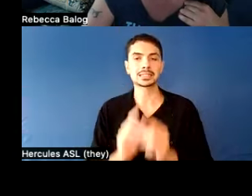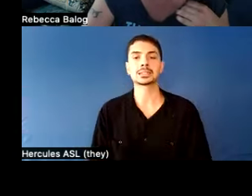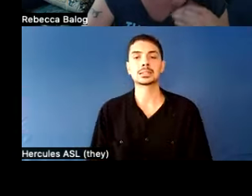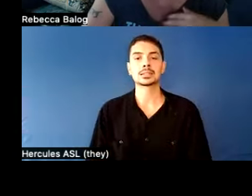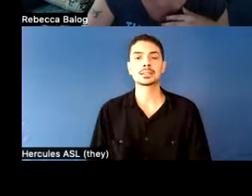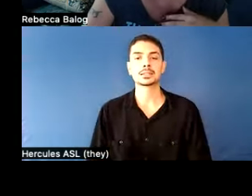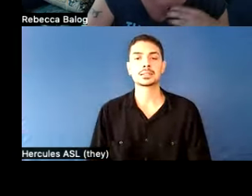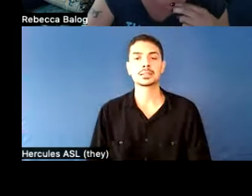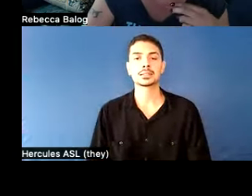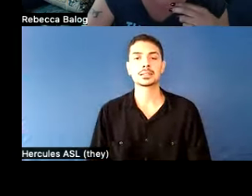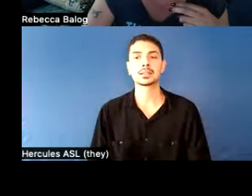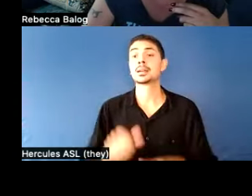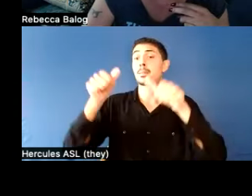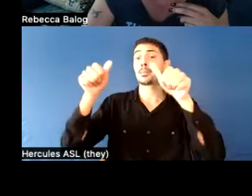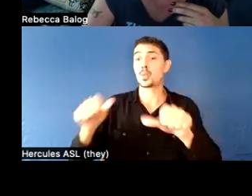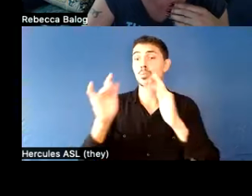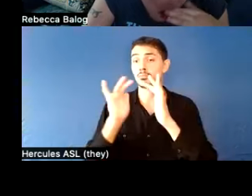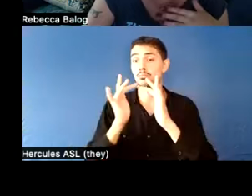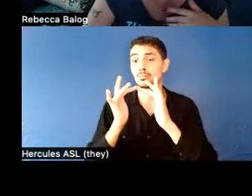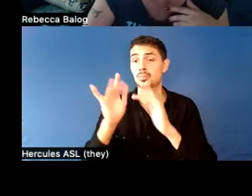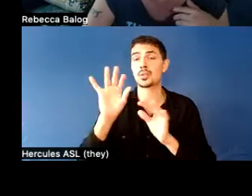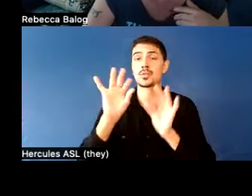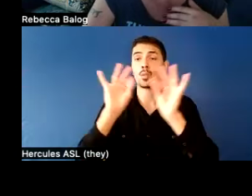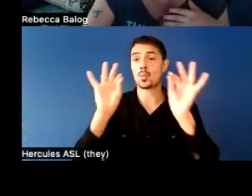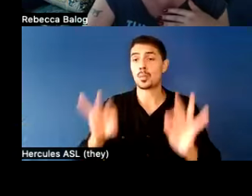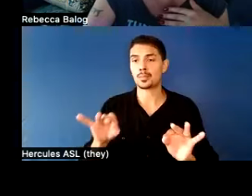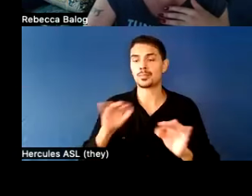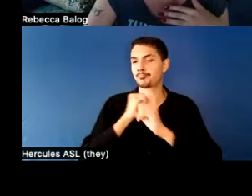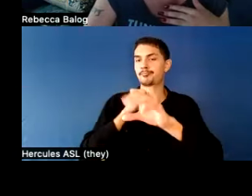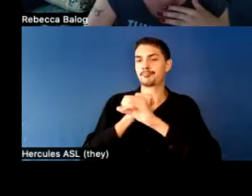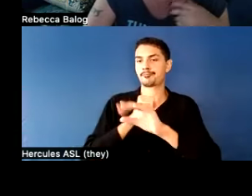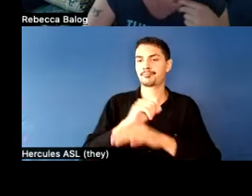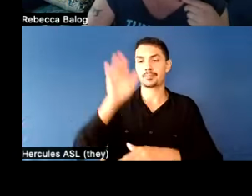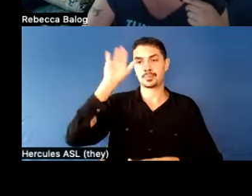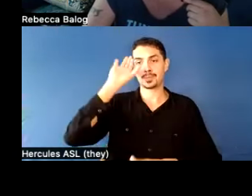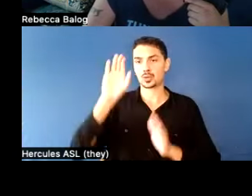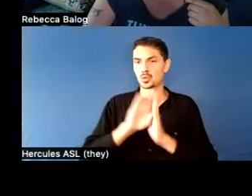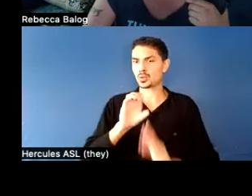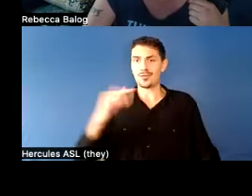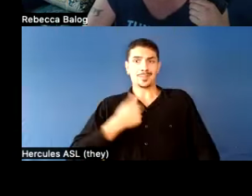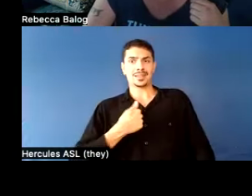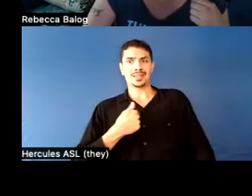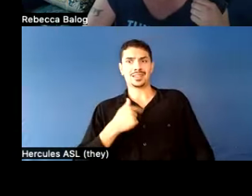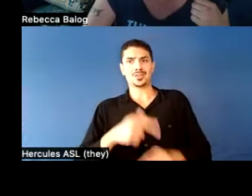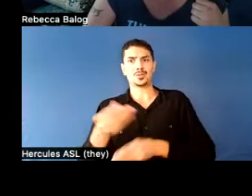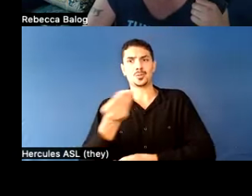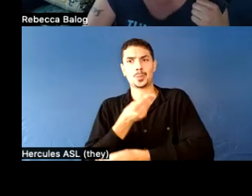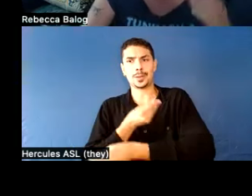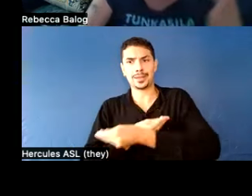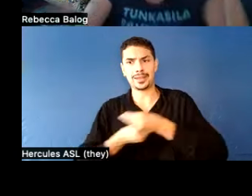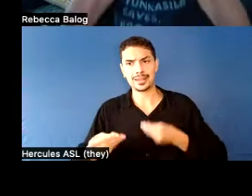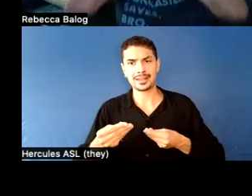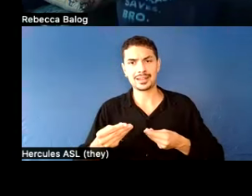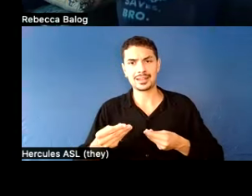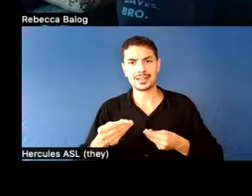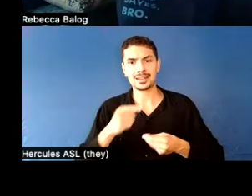post an online forum for more explicit pictures of me to trade, and ones he then posted